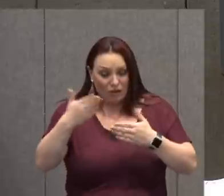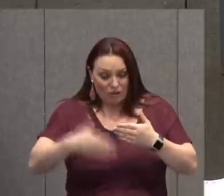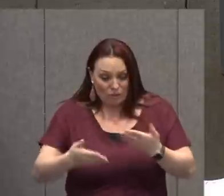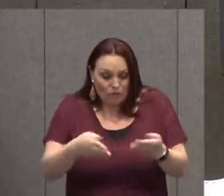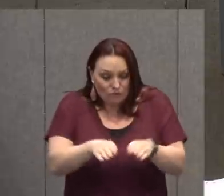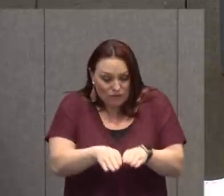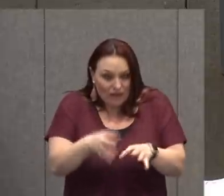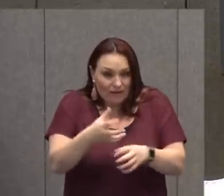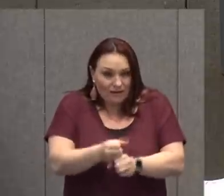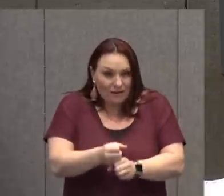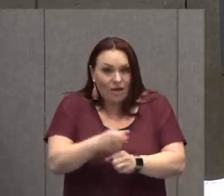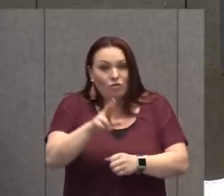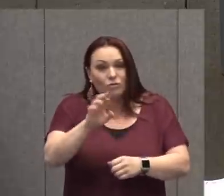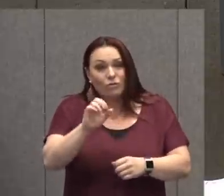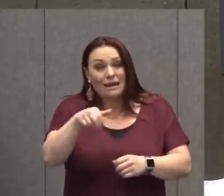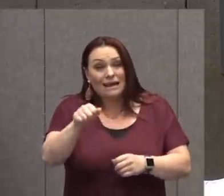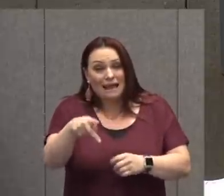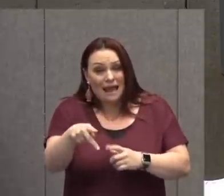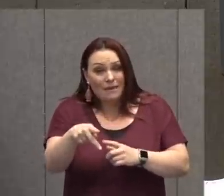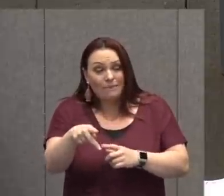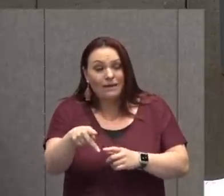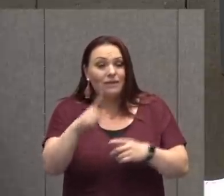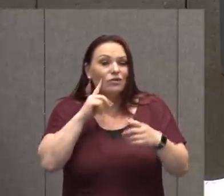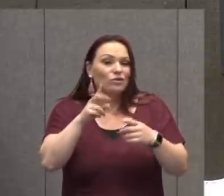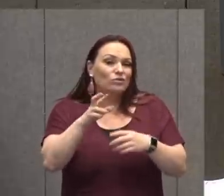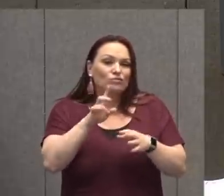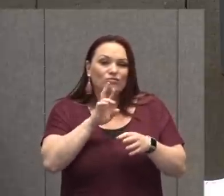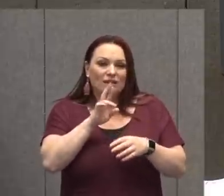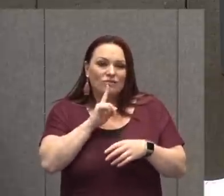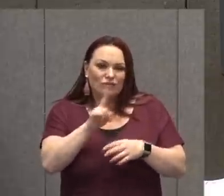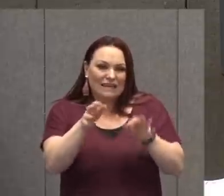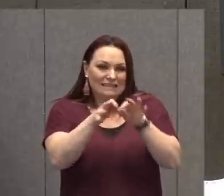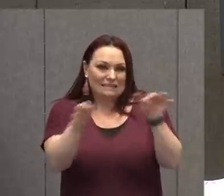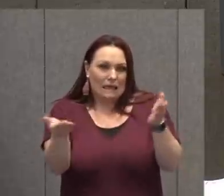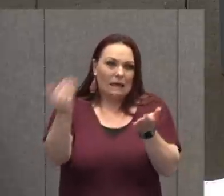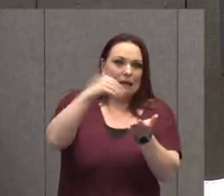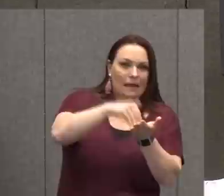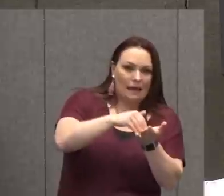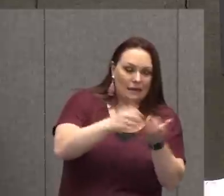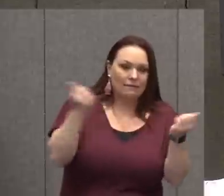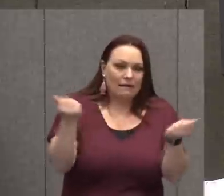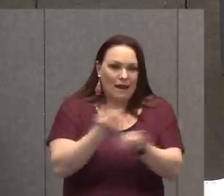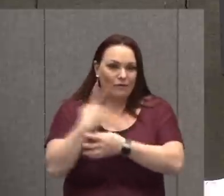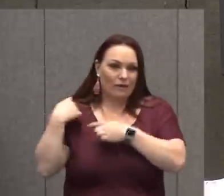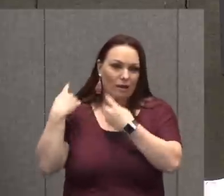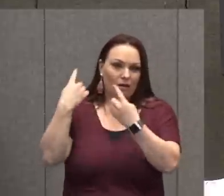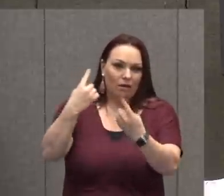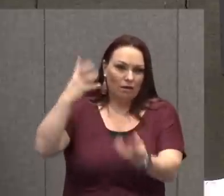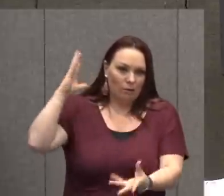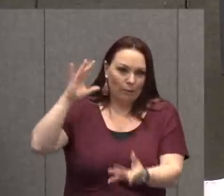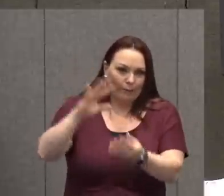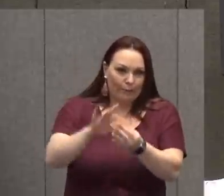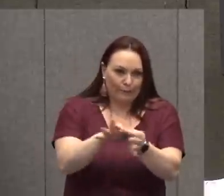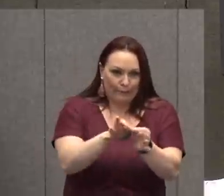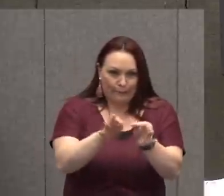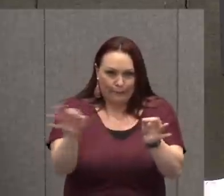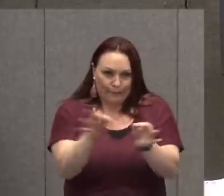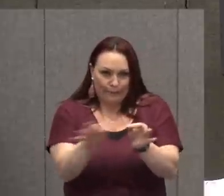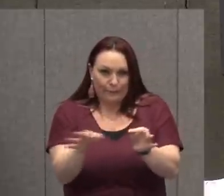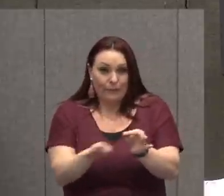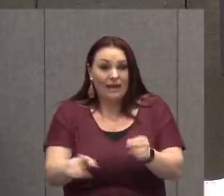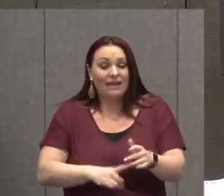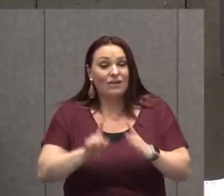just recap, which means to restate everything that we had in our initial